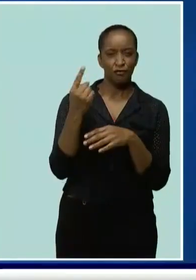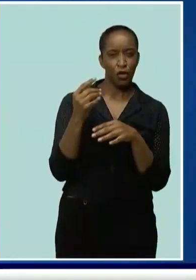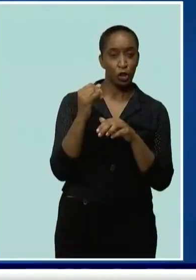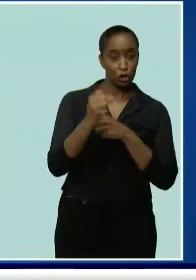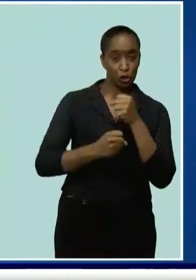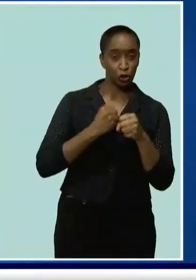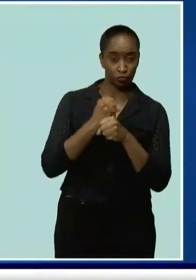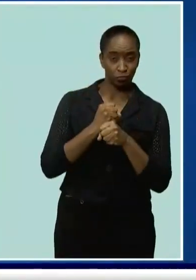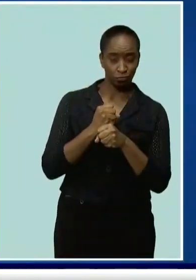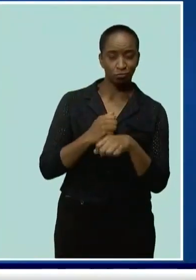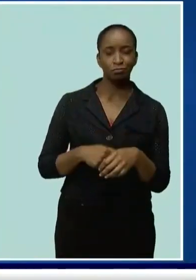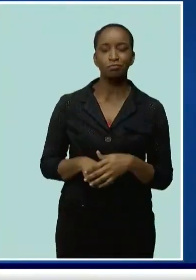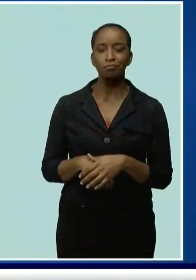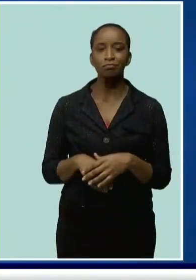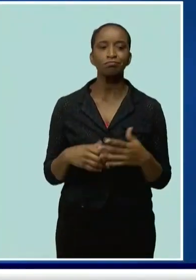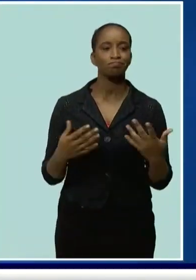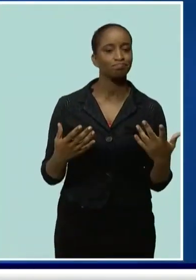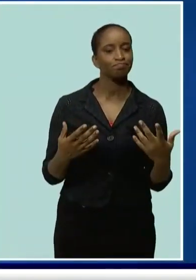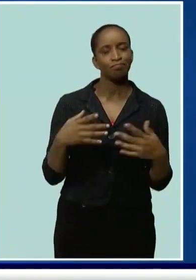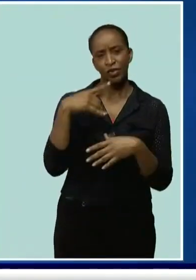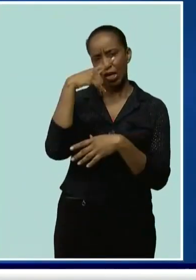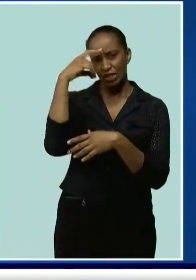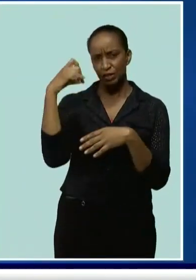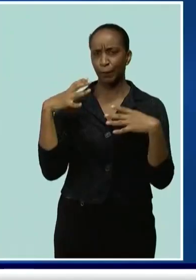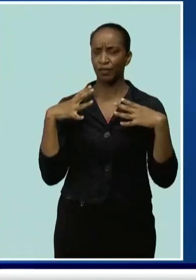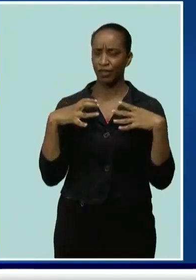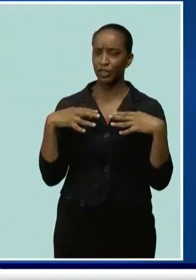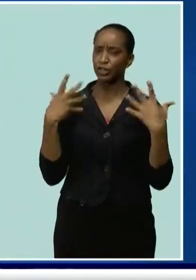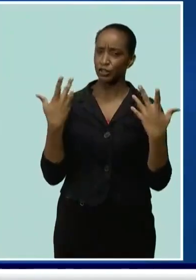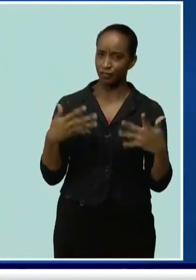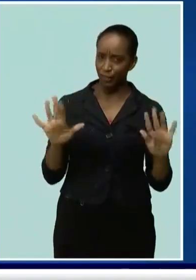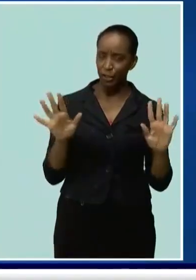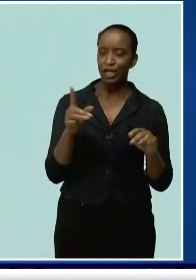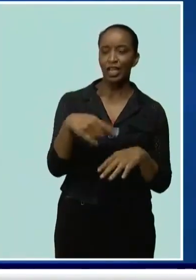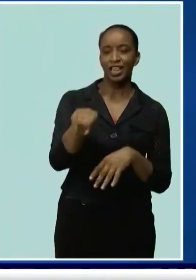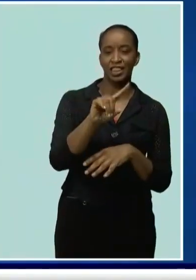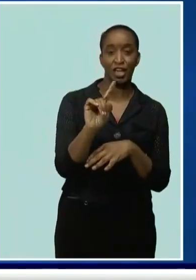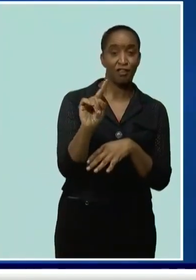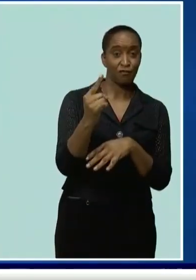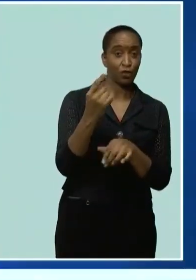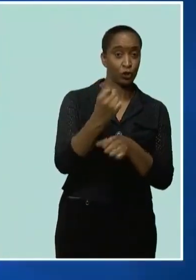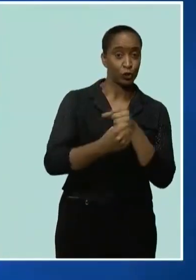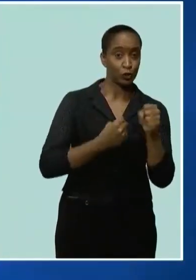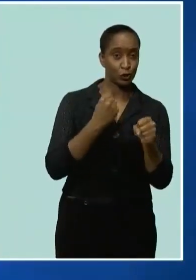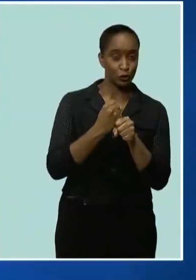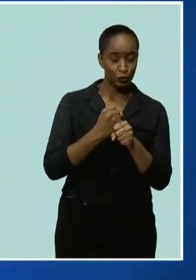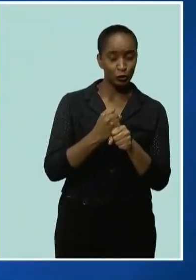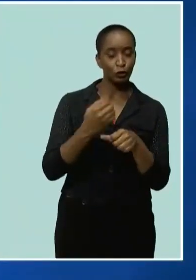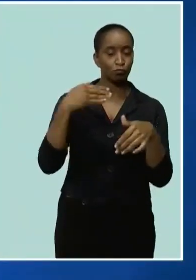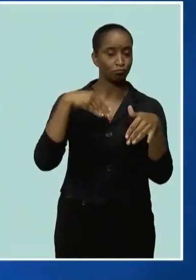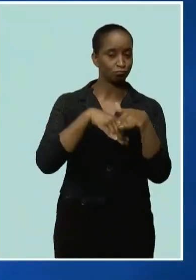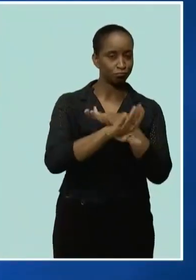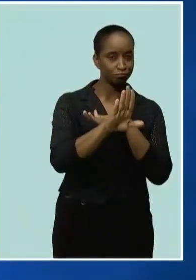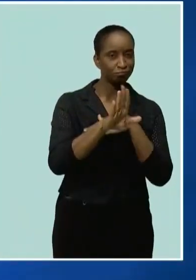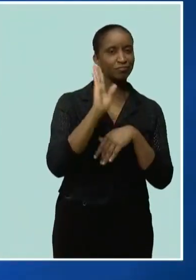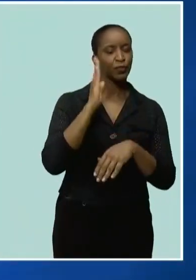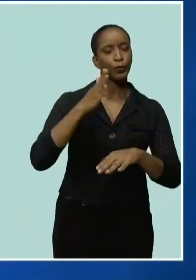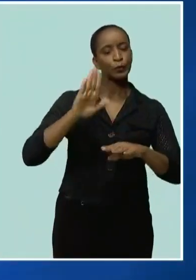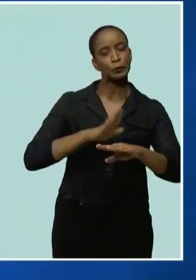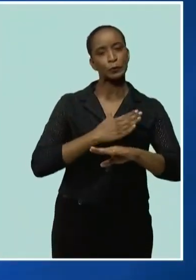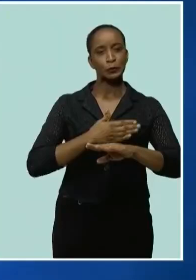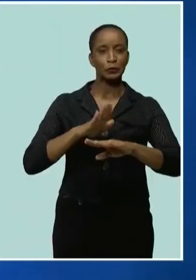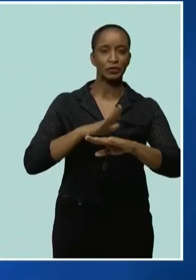have the students back from the summer vacation. We have some music that we're going to play for the first years as they enter to help them feel a lot